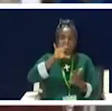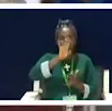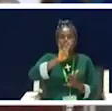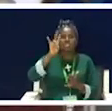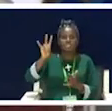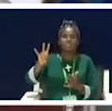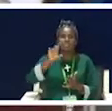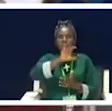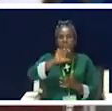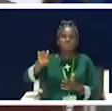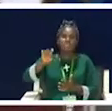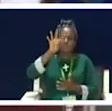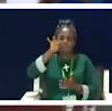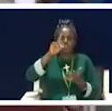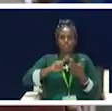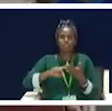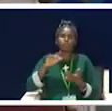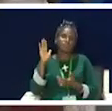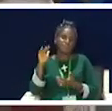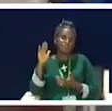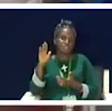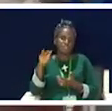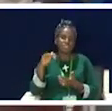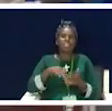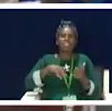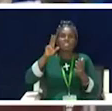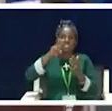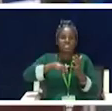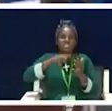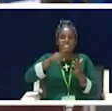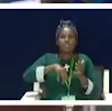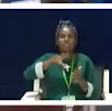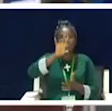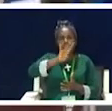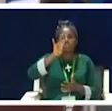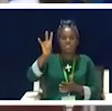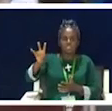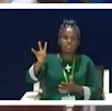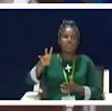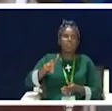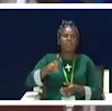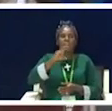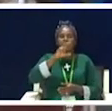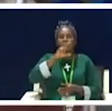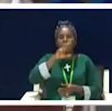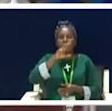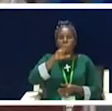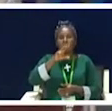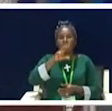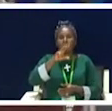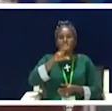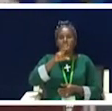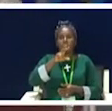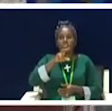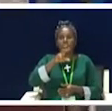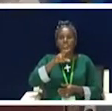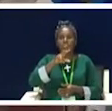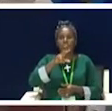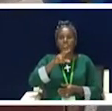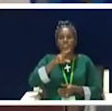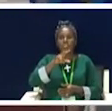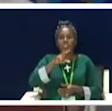15. I take my text from Psalm 77 verse 14 to